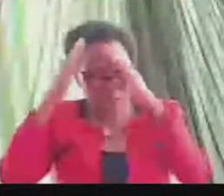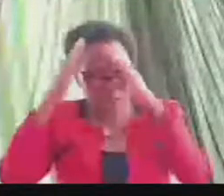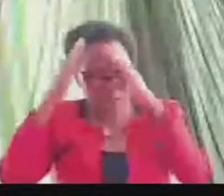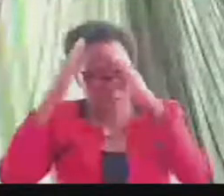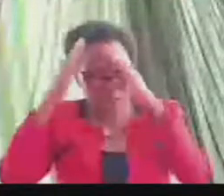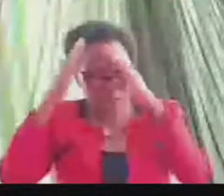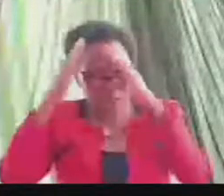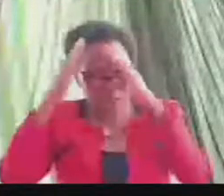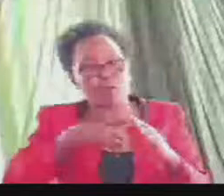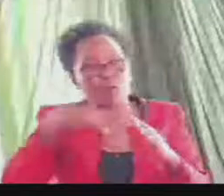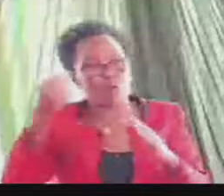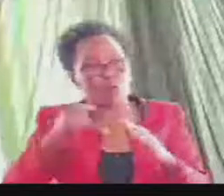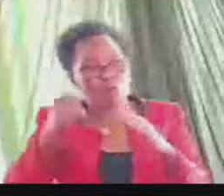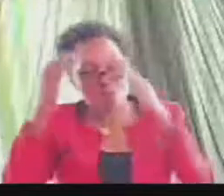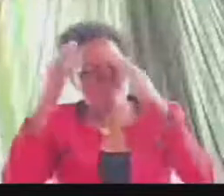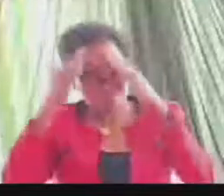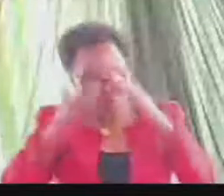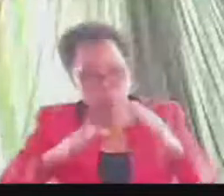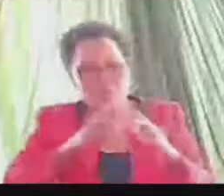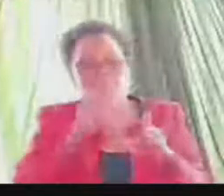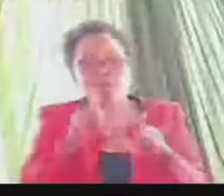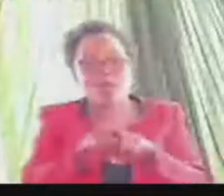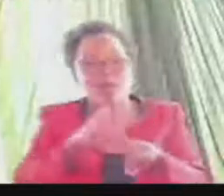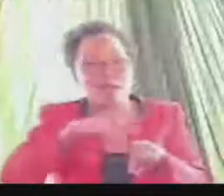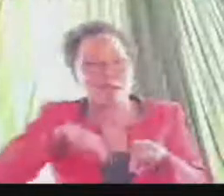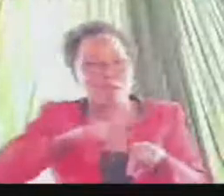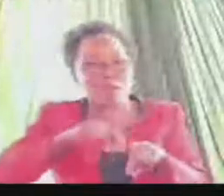because he will understand that